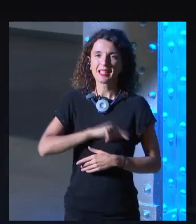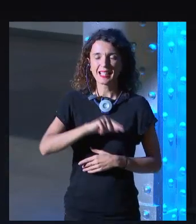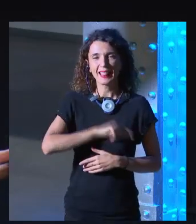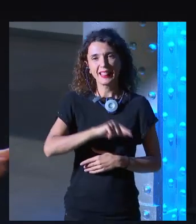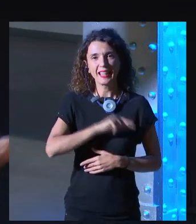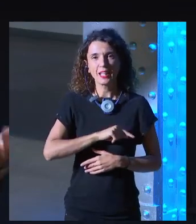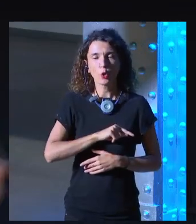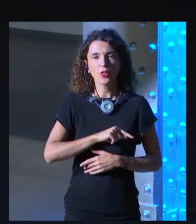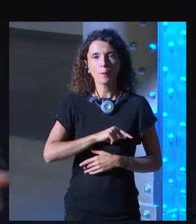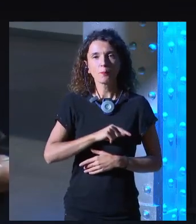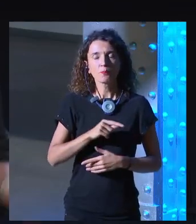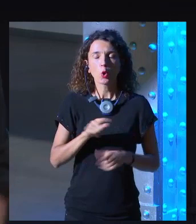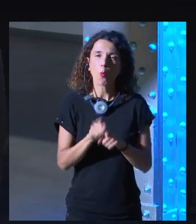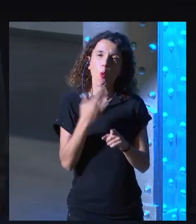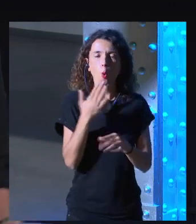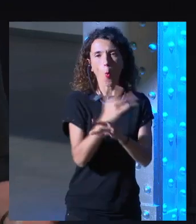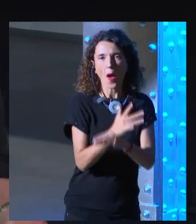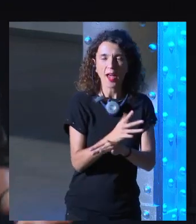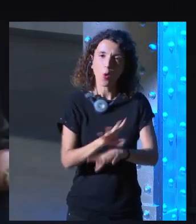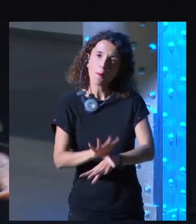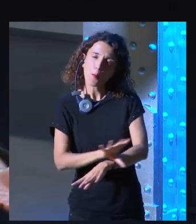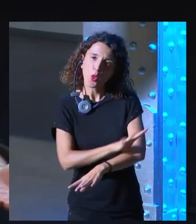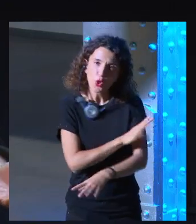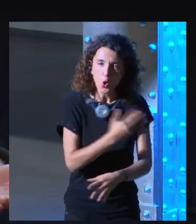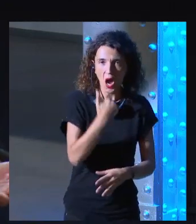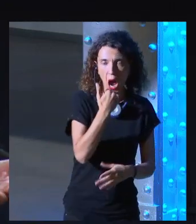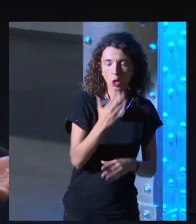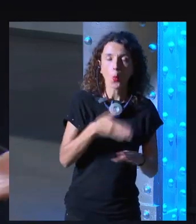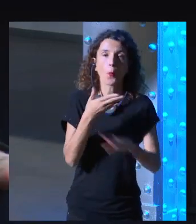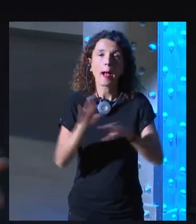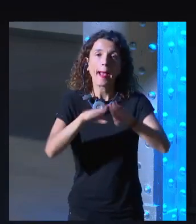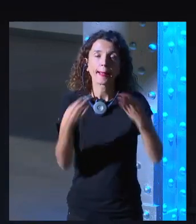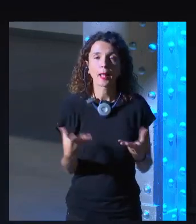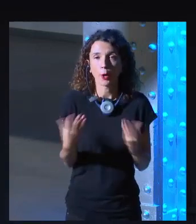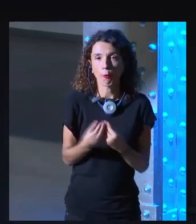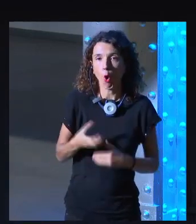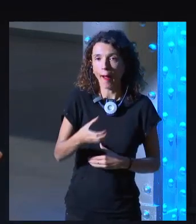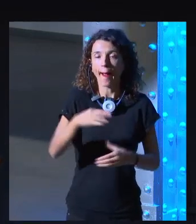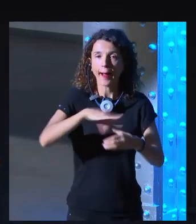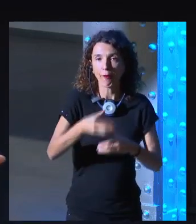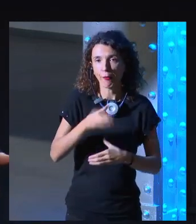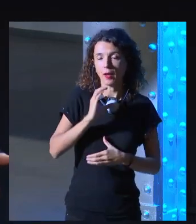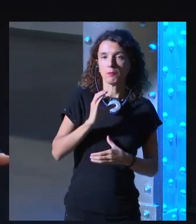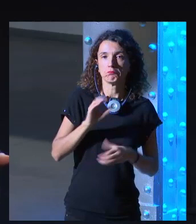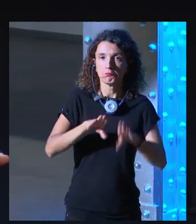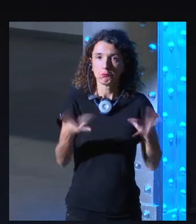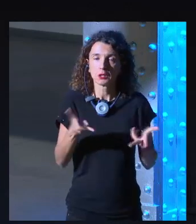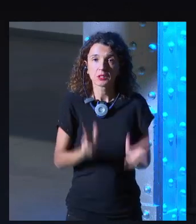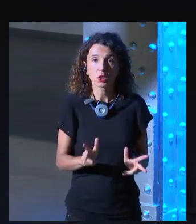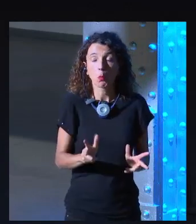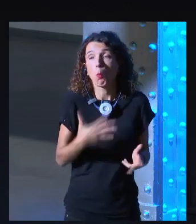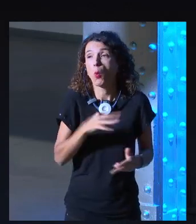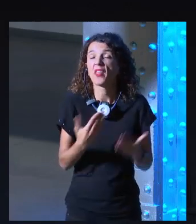in it. So you might go to your study or your writing desk or wherever you go, the cafe, and nothing might happen for a few days, and